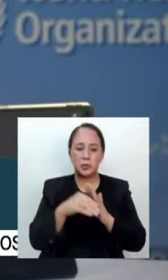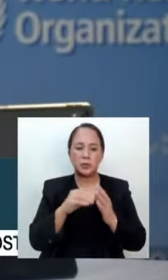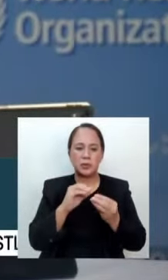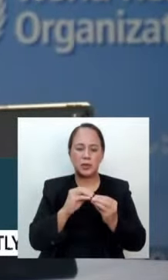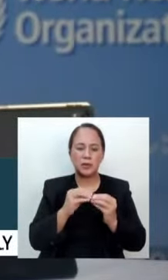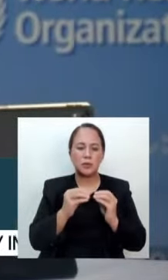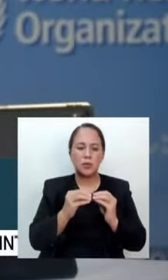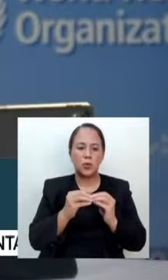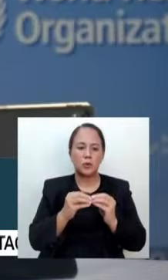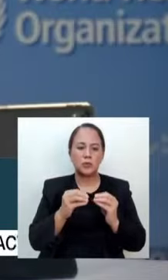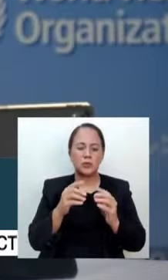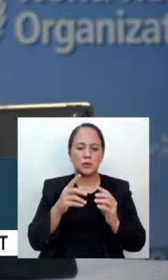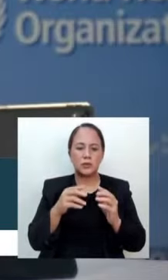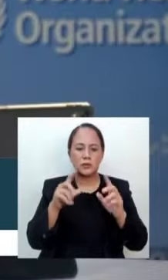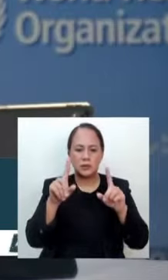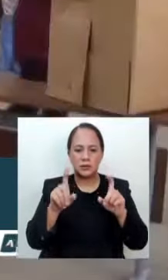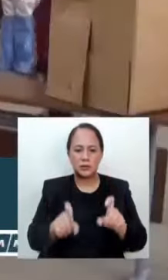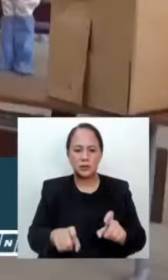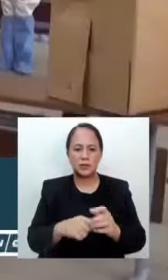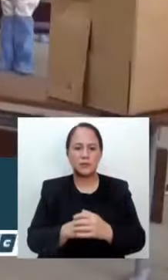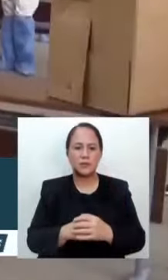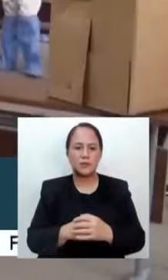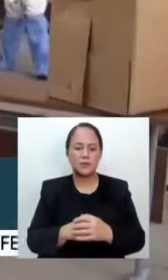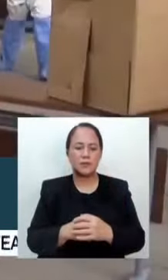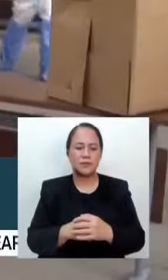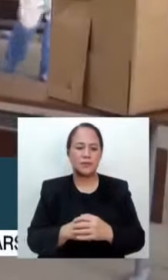further cuts in testing.